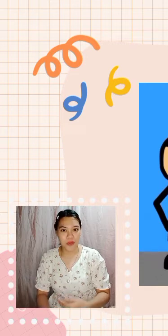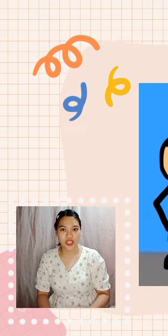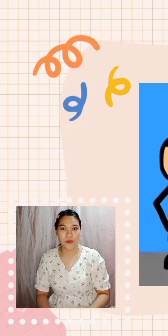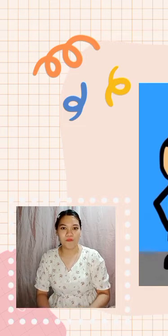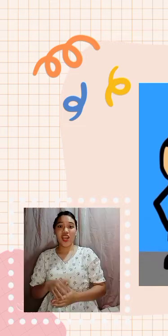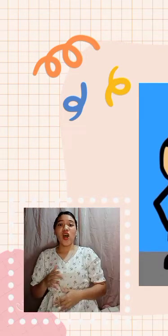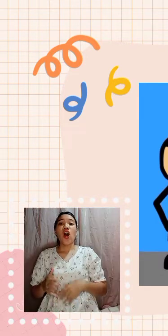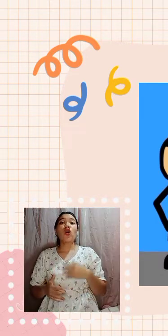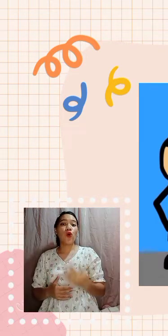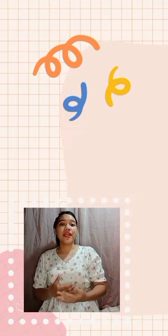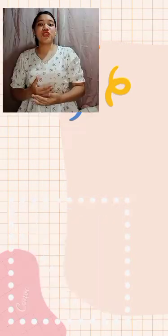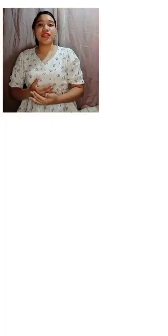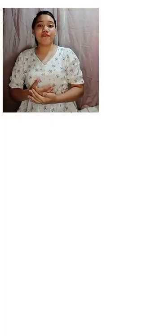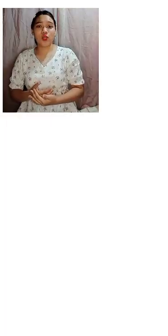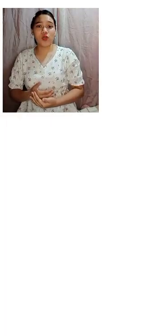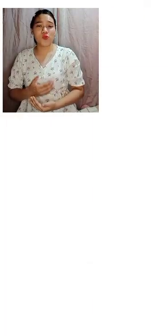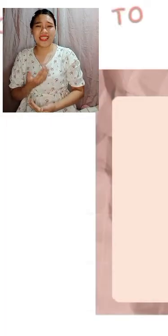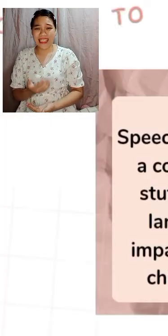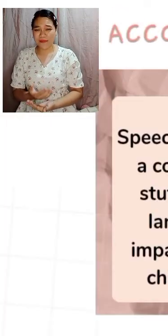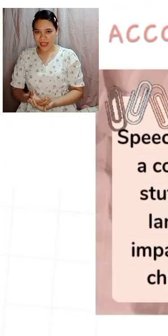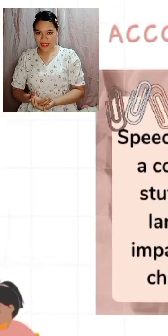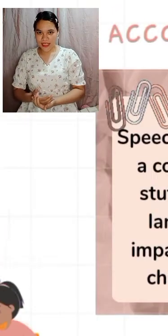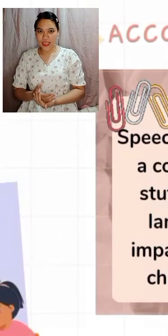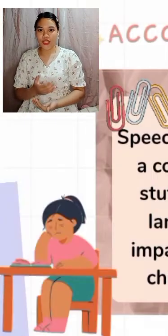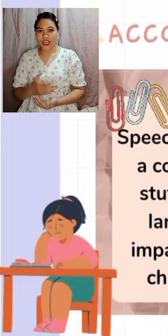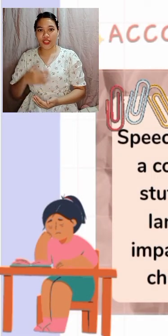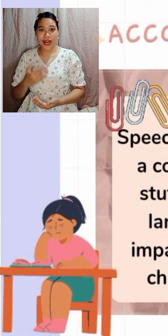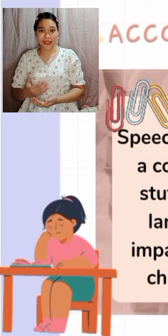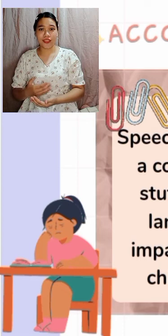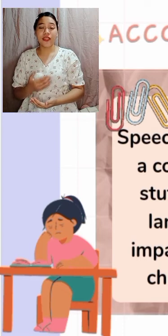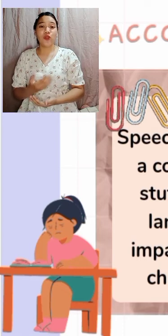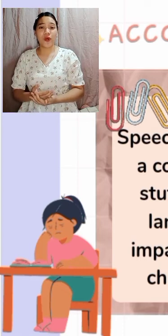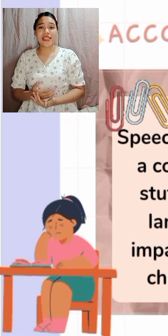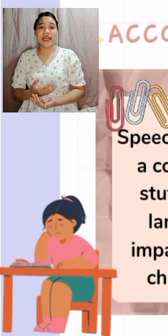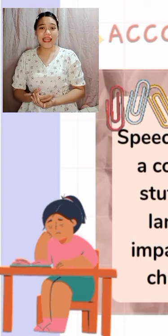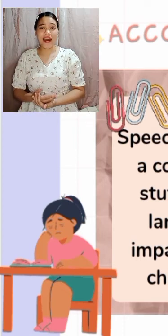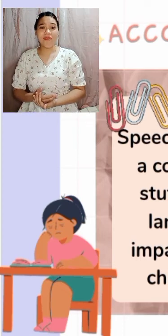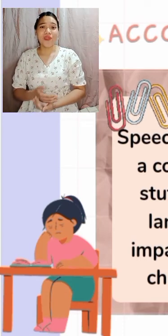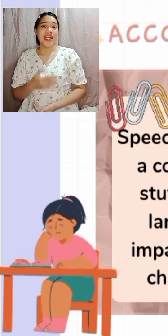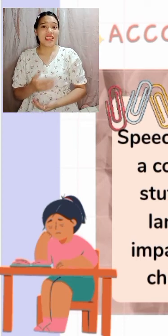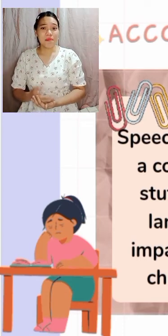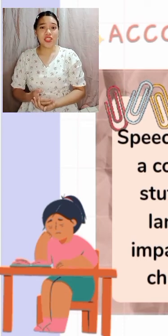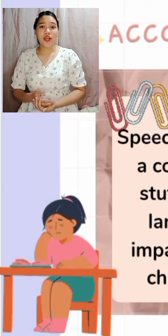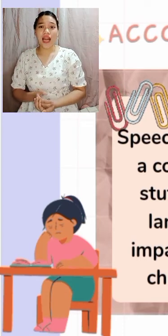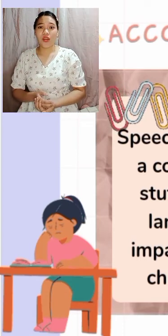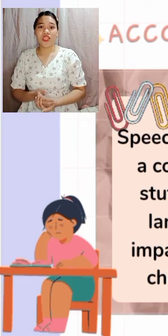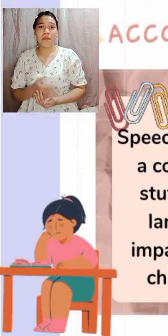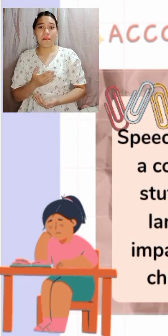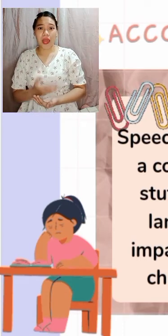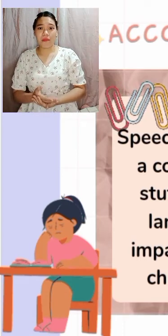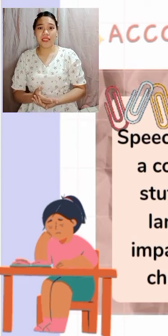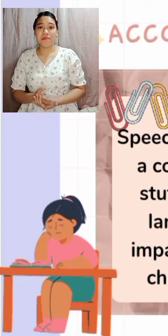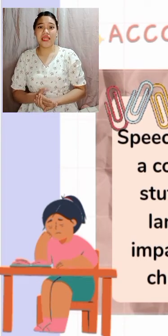produce speech. According to Individuals with Disabilities Education Act, known as IDEA, speech or